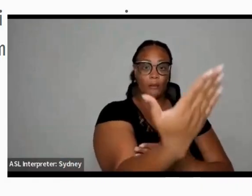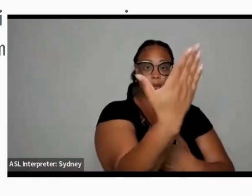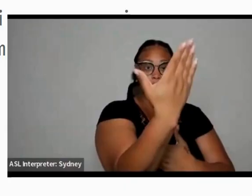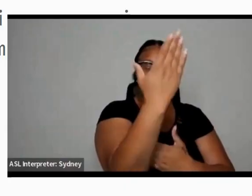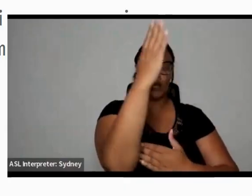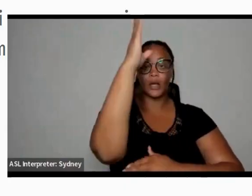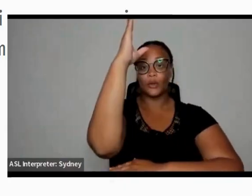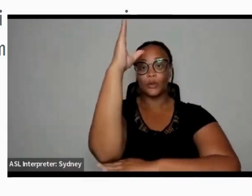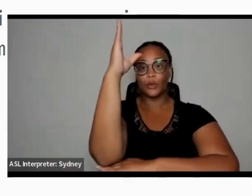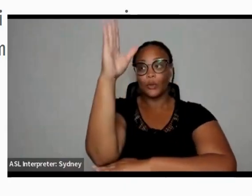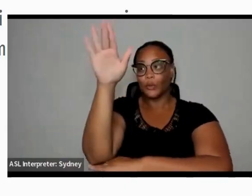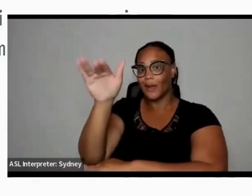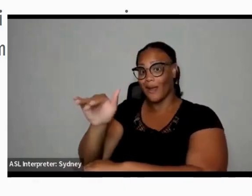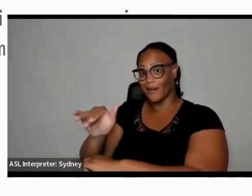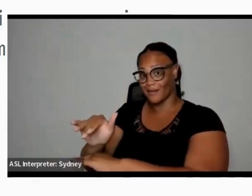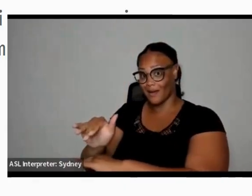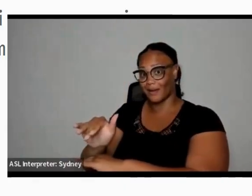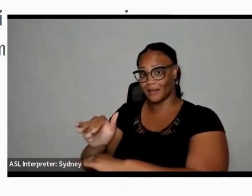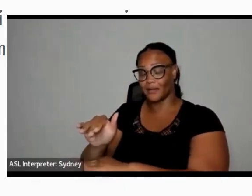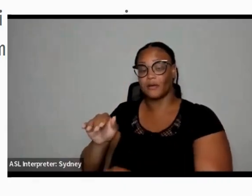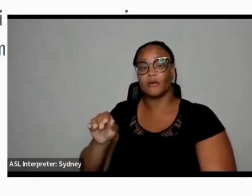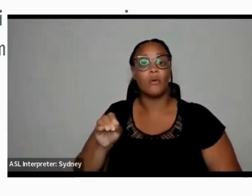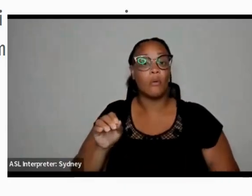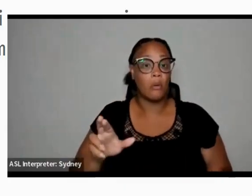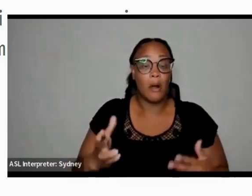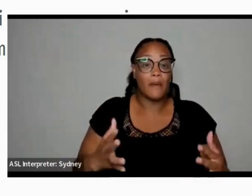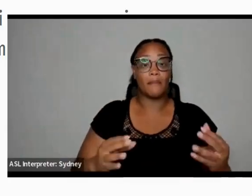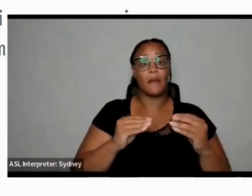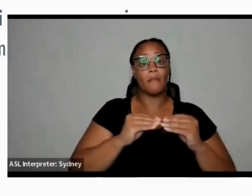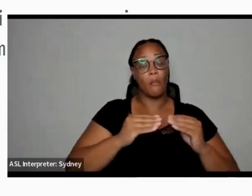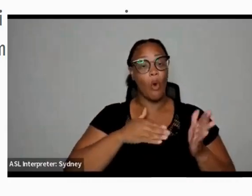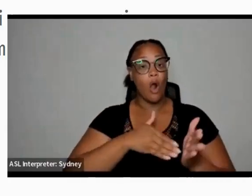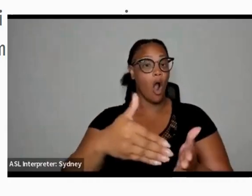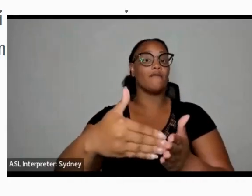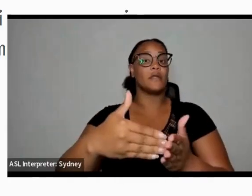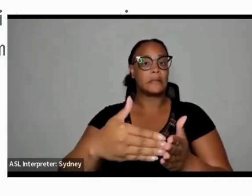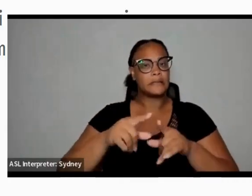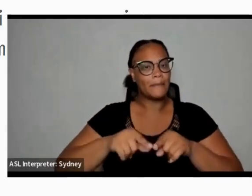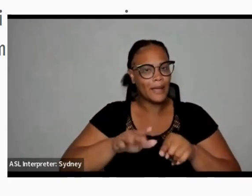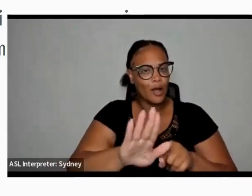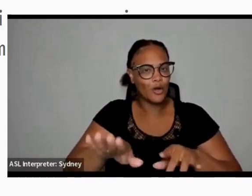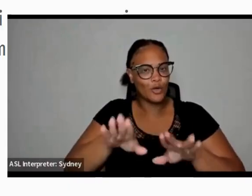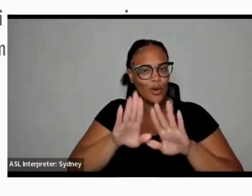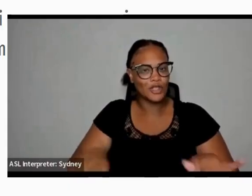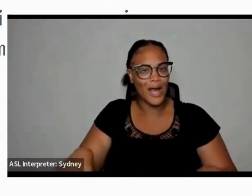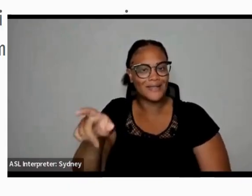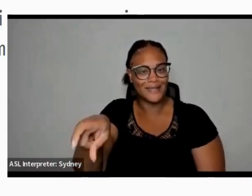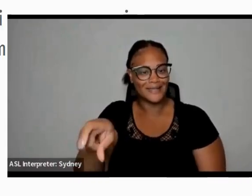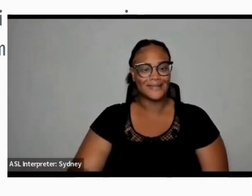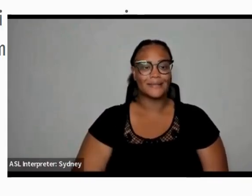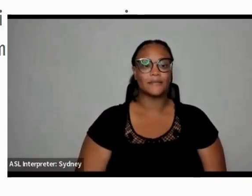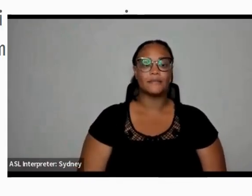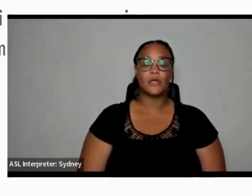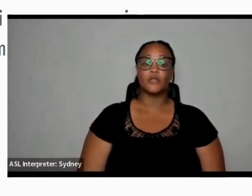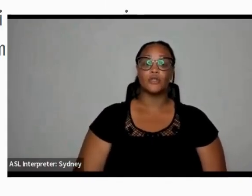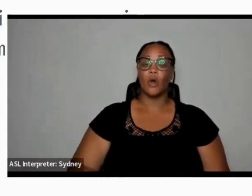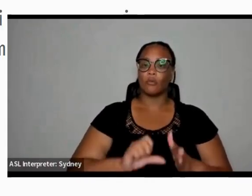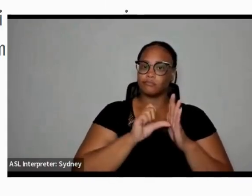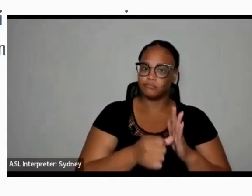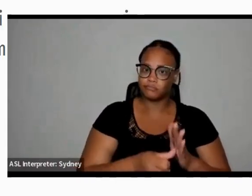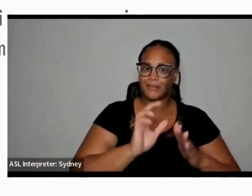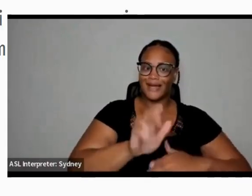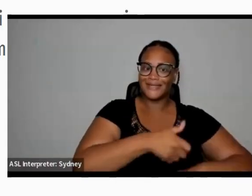night, or if your child needs it, more time structured. So establish routines for activity choices, and